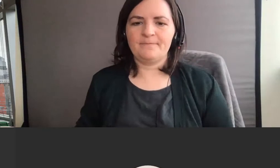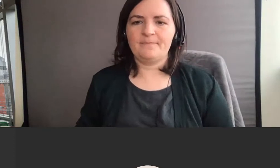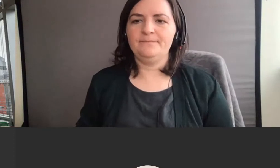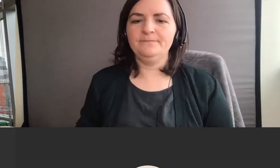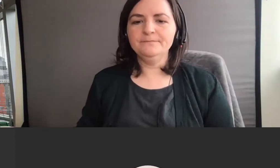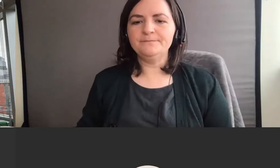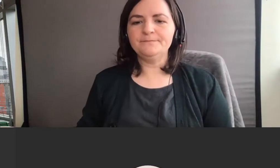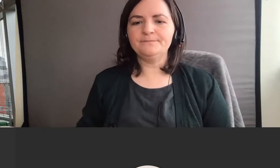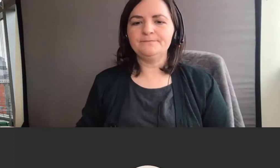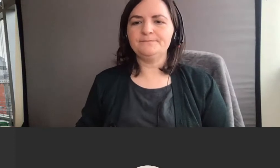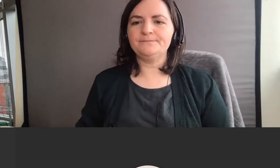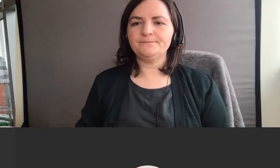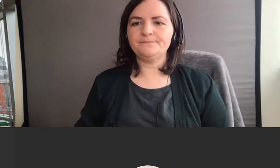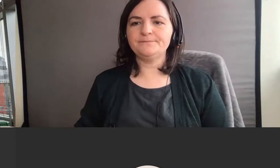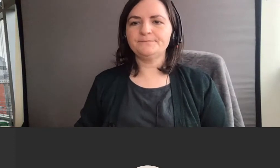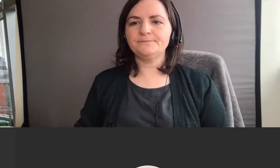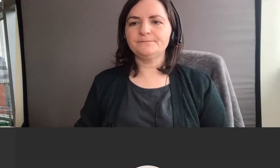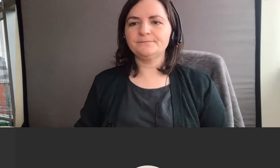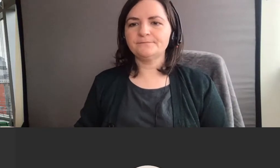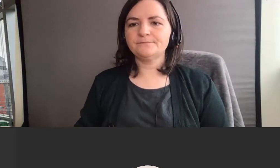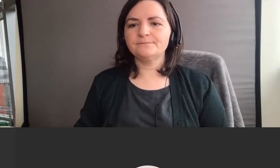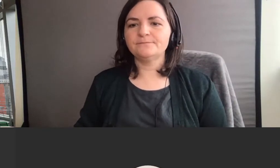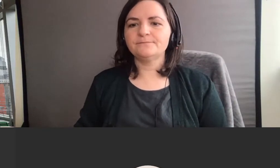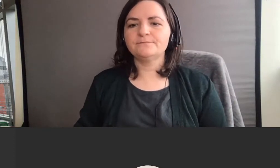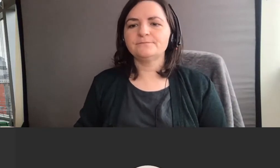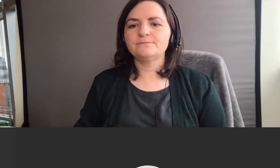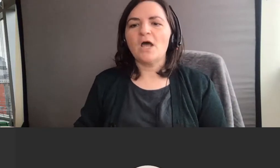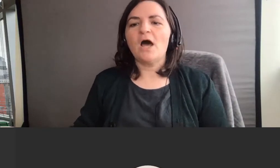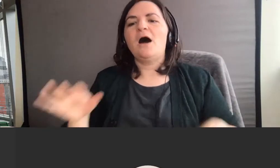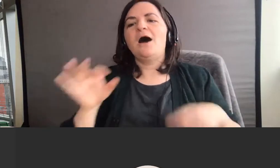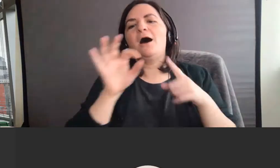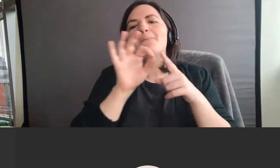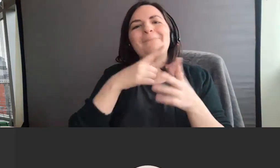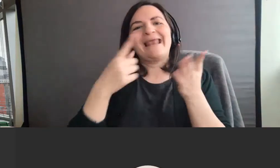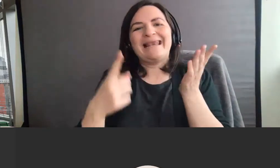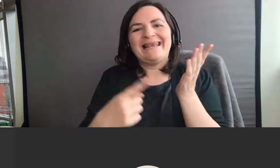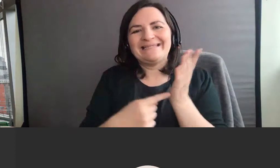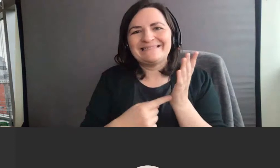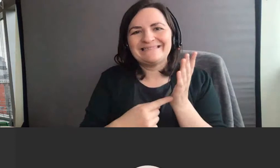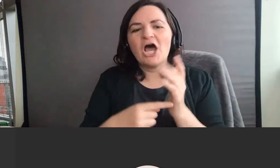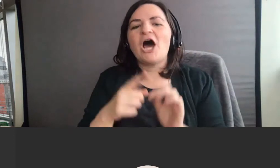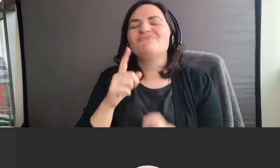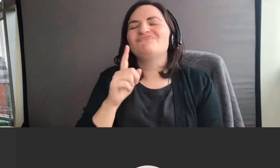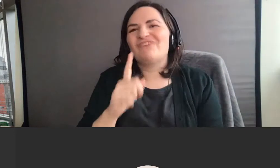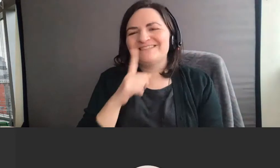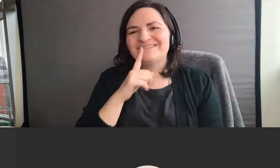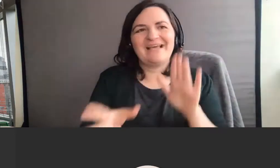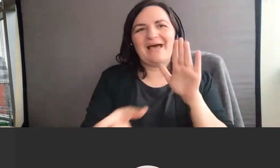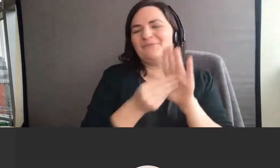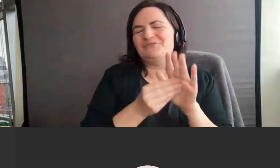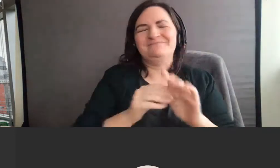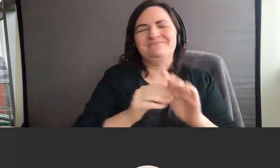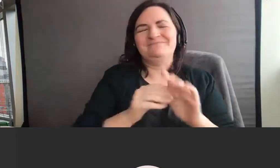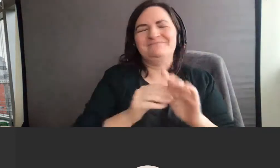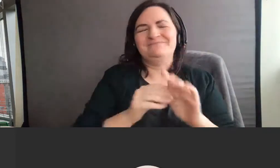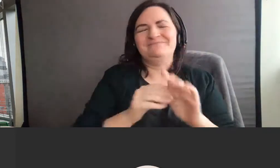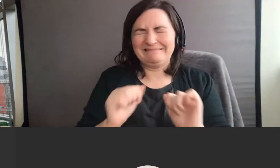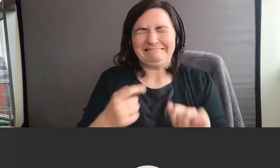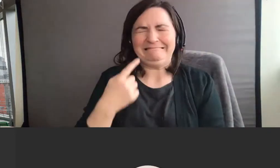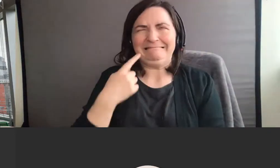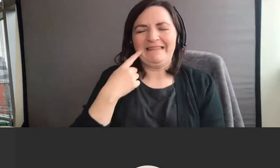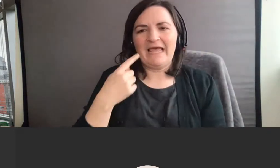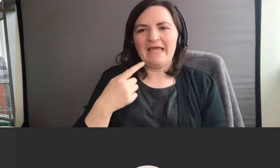Yeah, I'll put up. I was going to put up a Padlet this week, Sam, but I thought actually that because I'm answering so many of